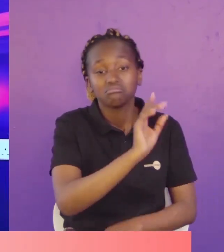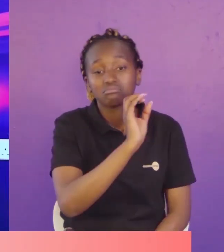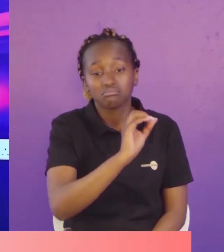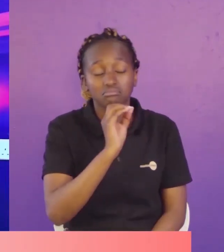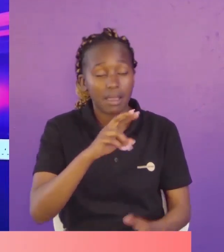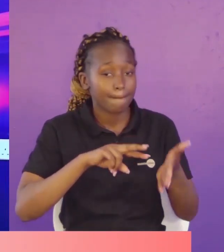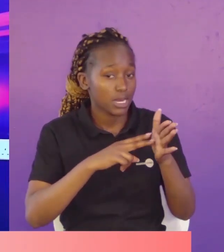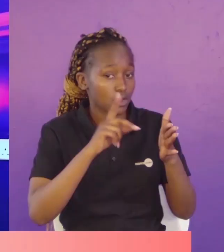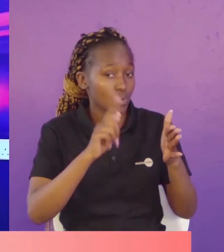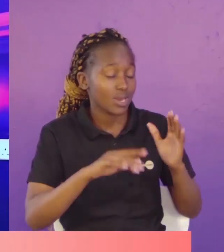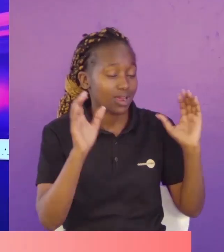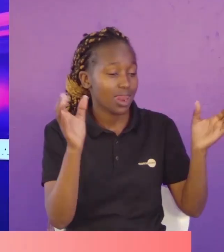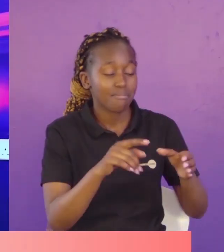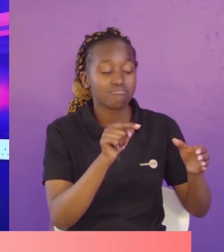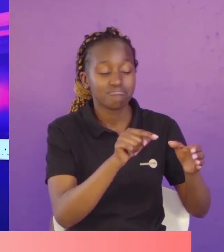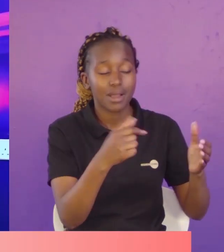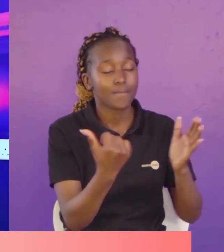the problem is the club.